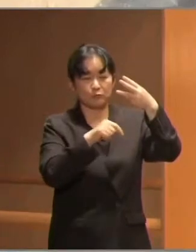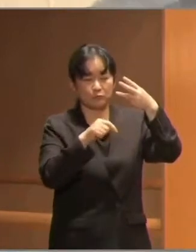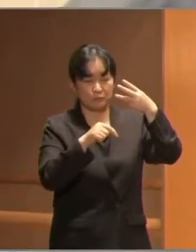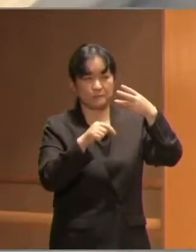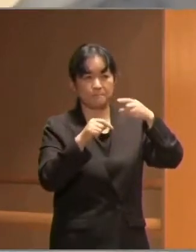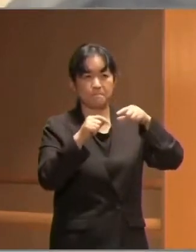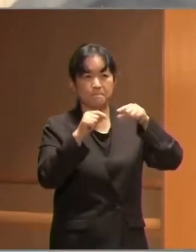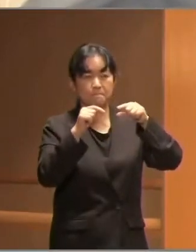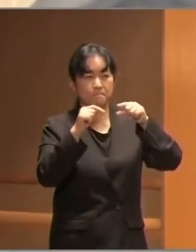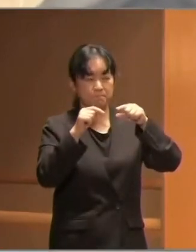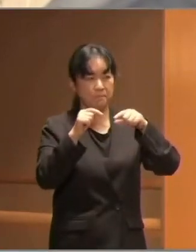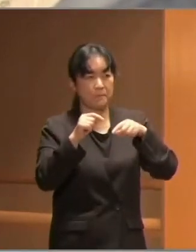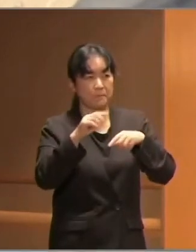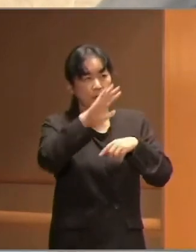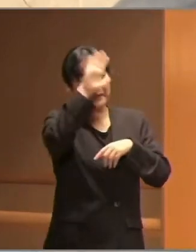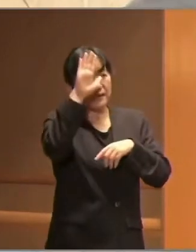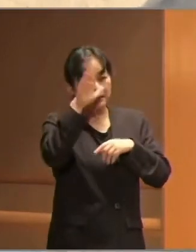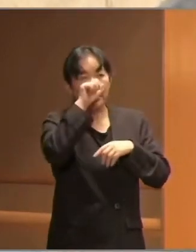in March,